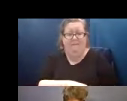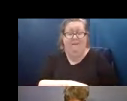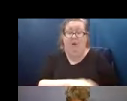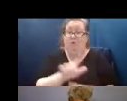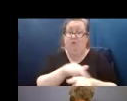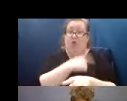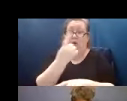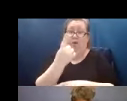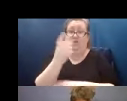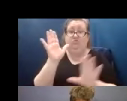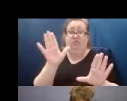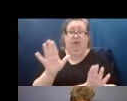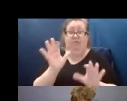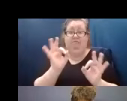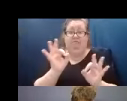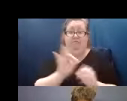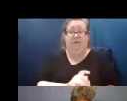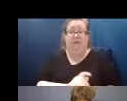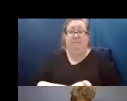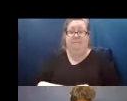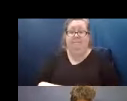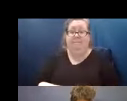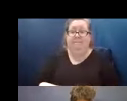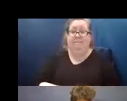ones. Great.